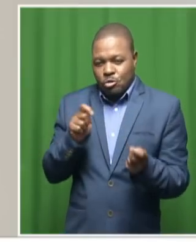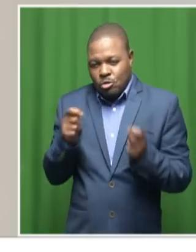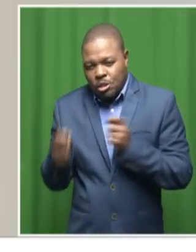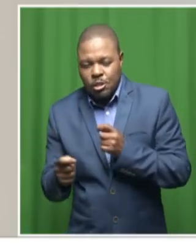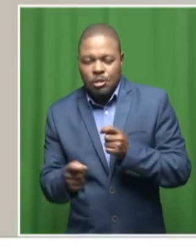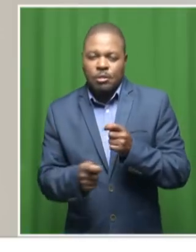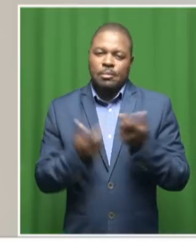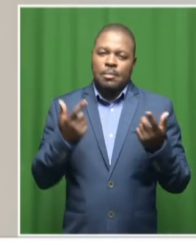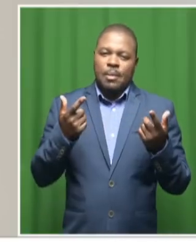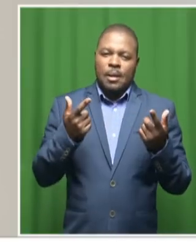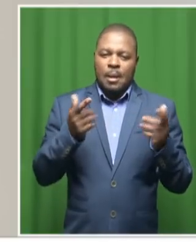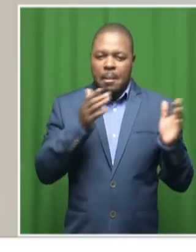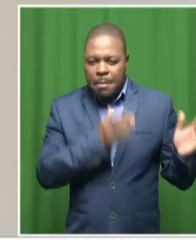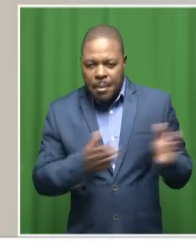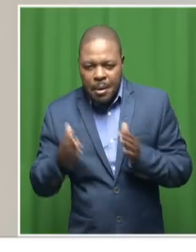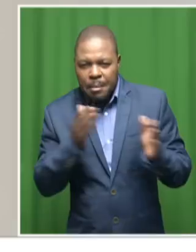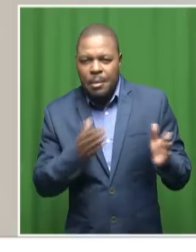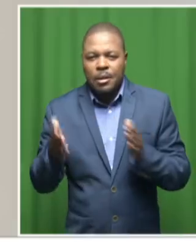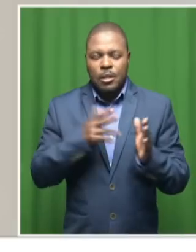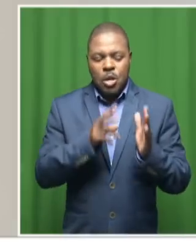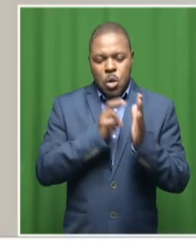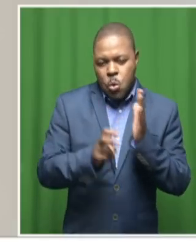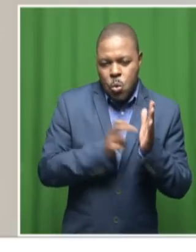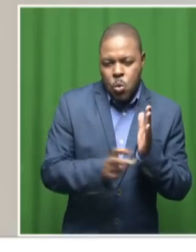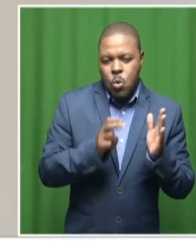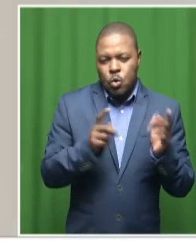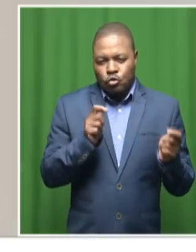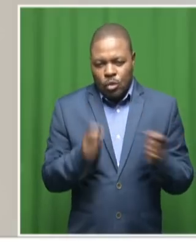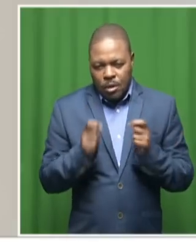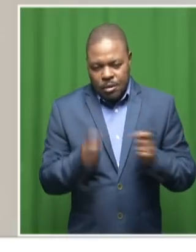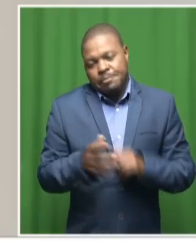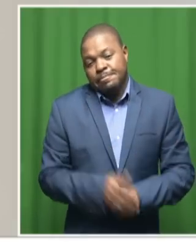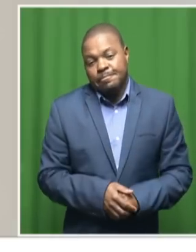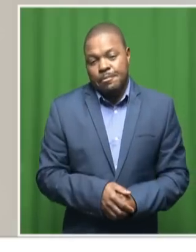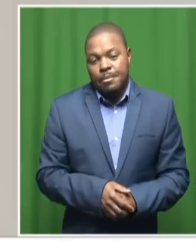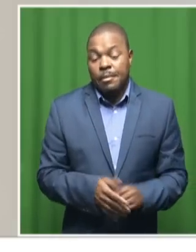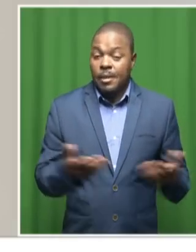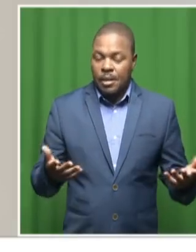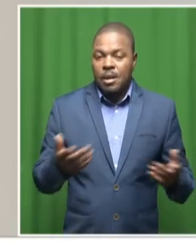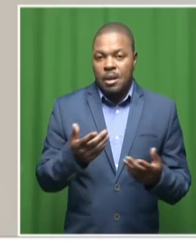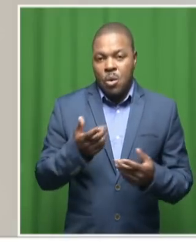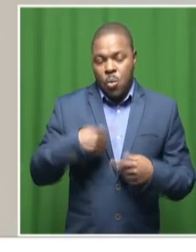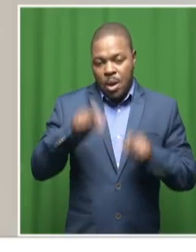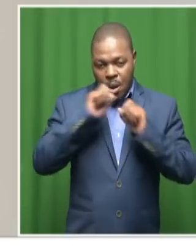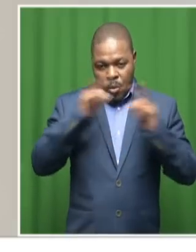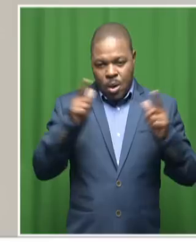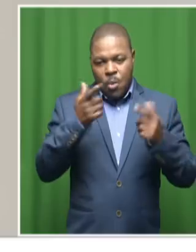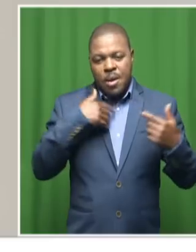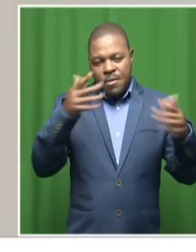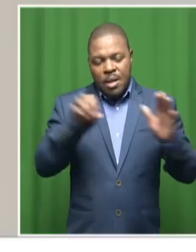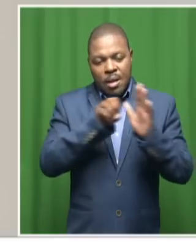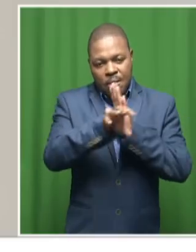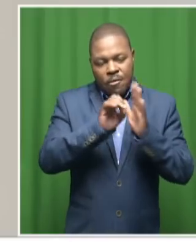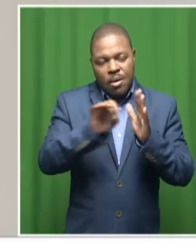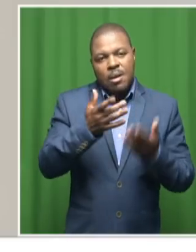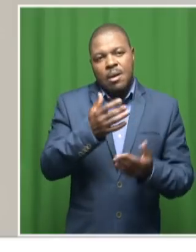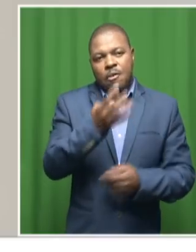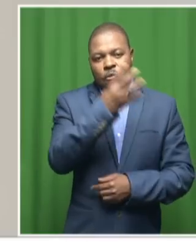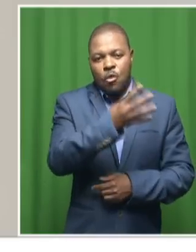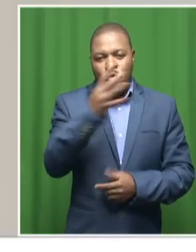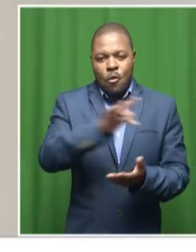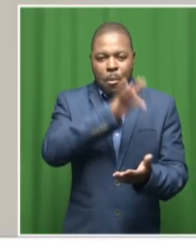in the preparation of regulations and so forth. So I think you're aware we advertised 44 posts for